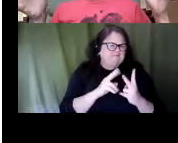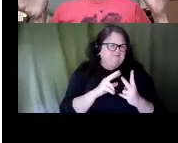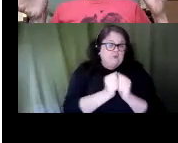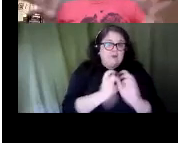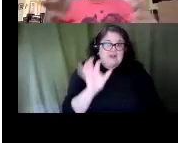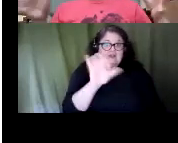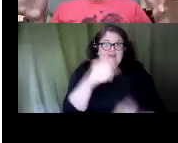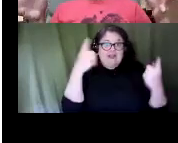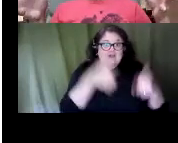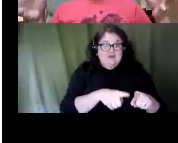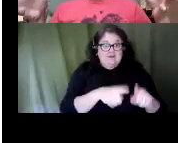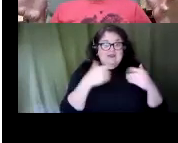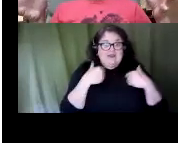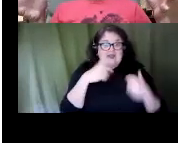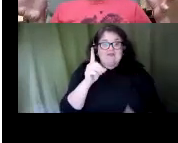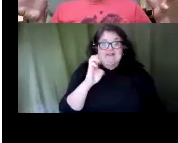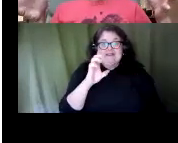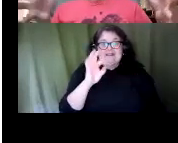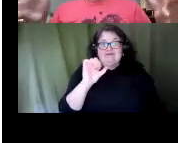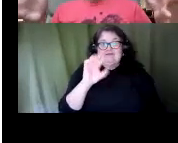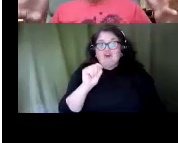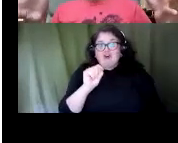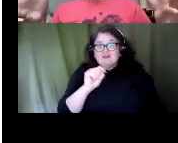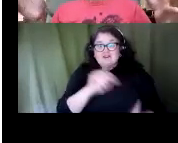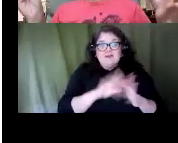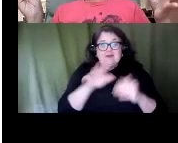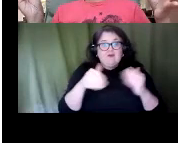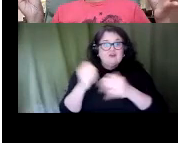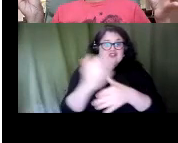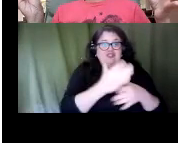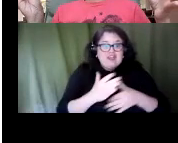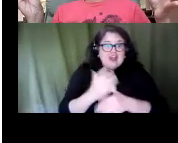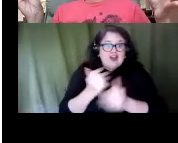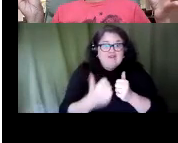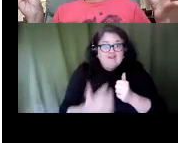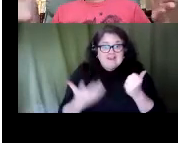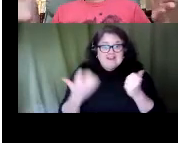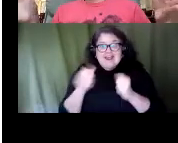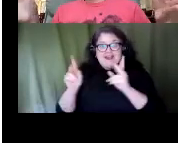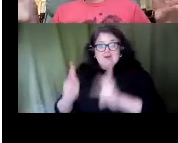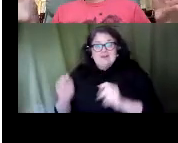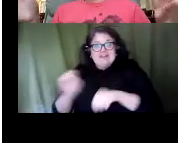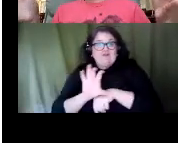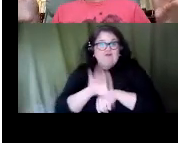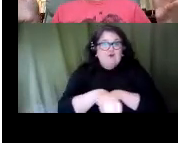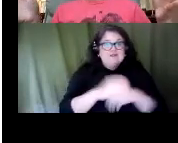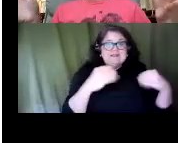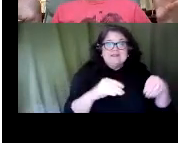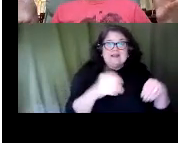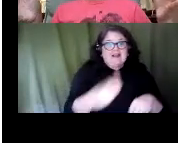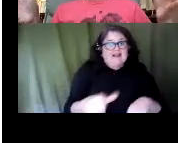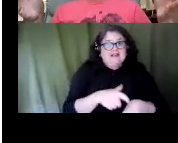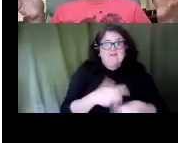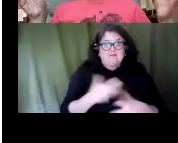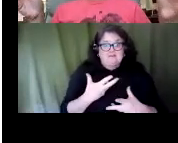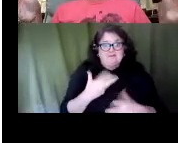there's a default assumption that everything is shared and that any party can force a sale at any time, which,